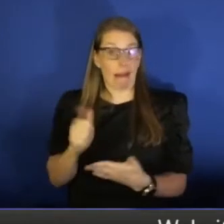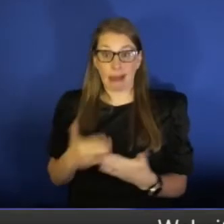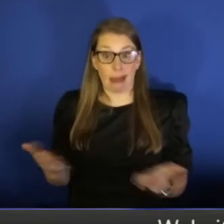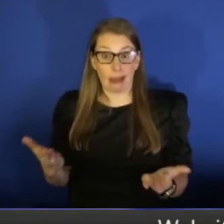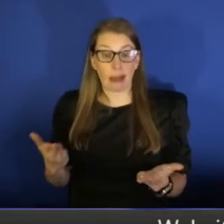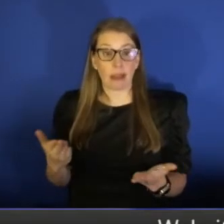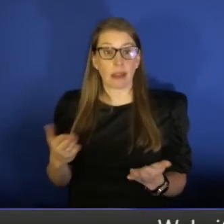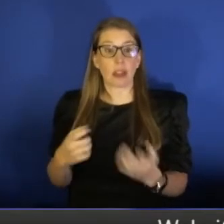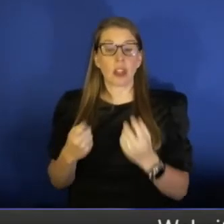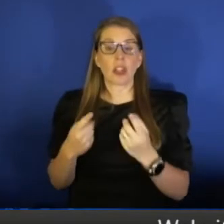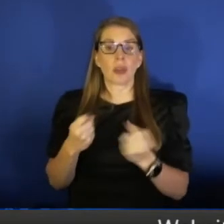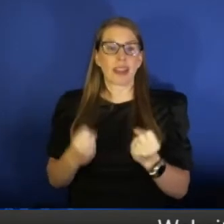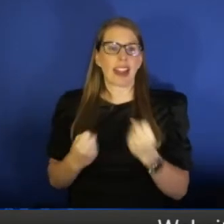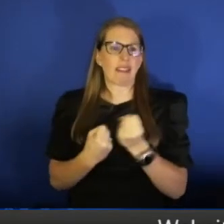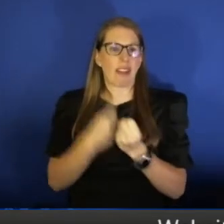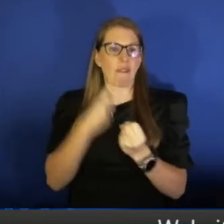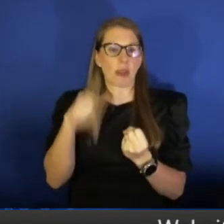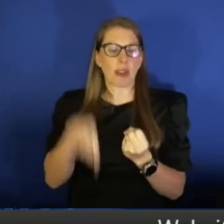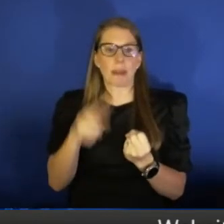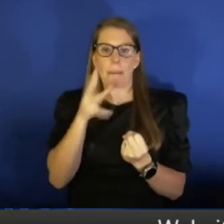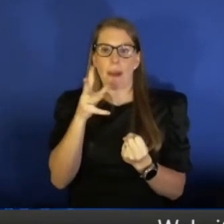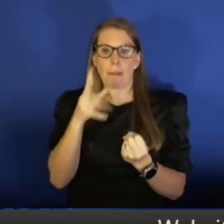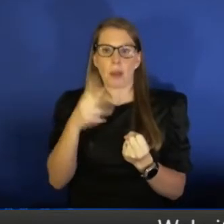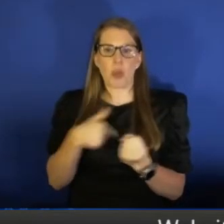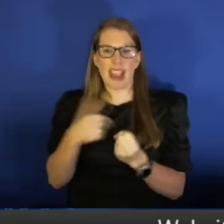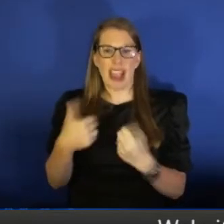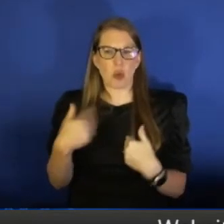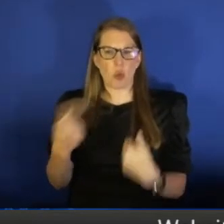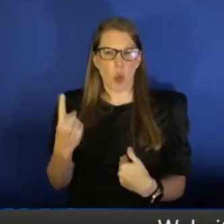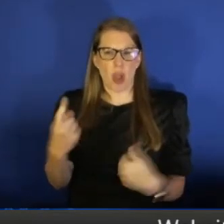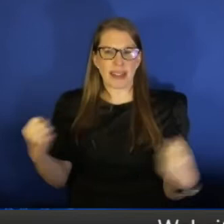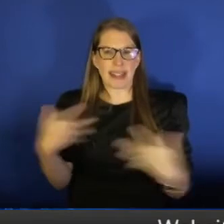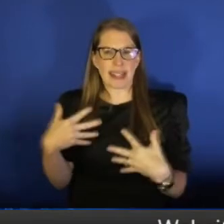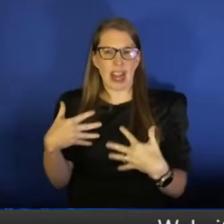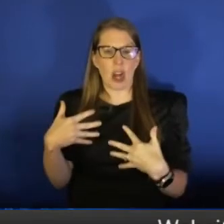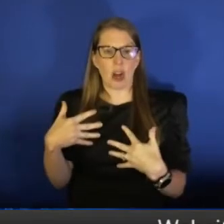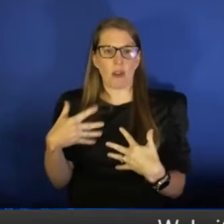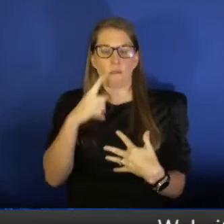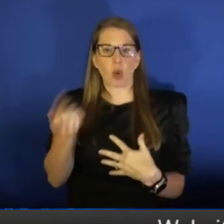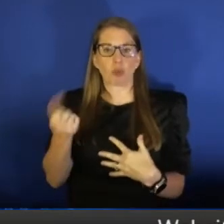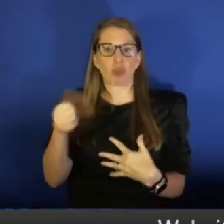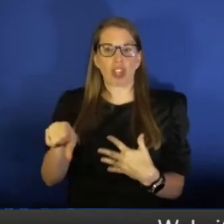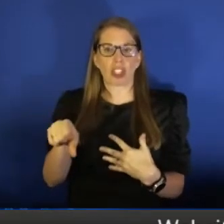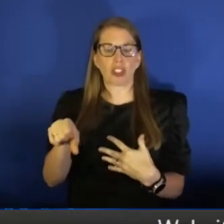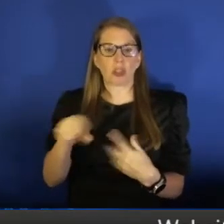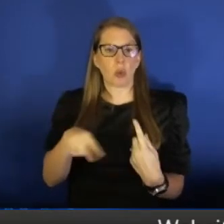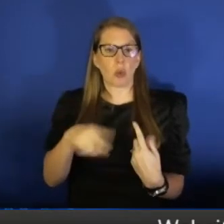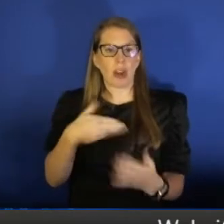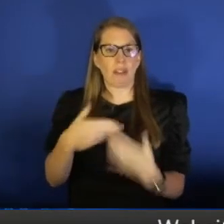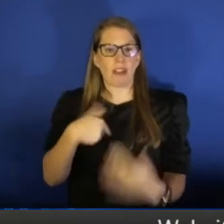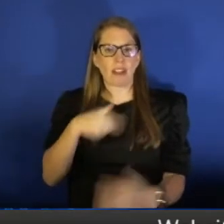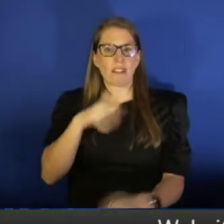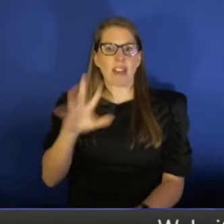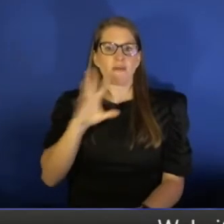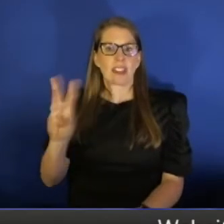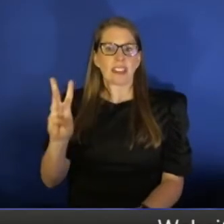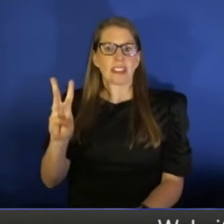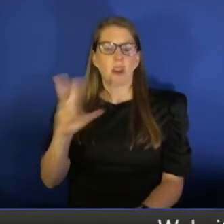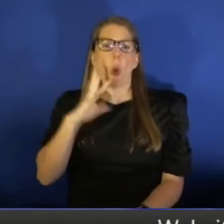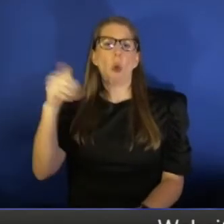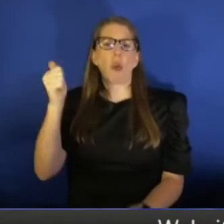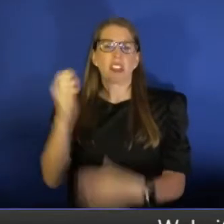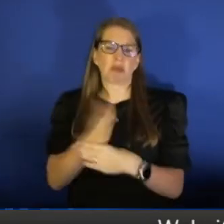for this, Mom? But I believe we did have one scare of rejection when I was like 5 or 6 years old. Yeah, Is a little that bit right? older, You but can right fact in check there, me,